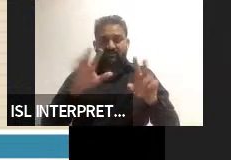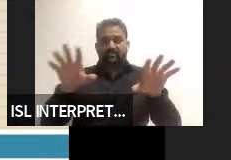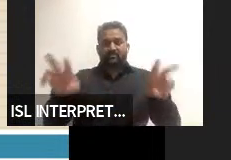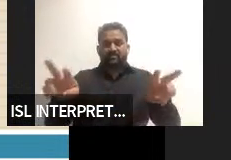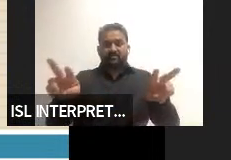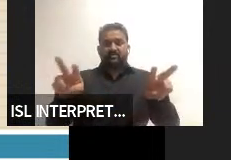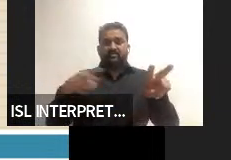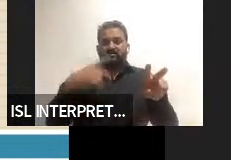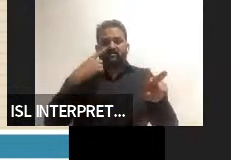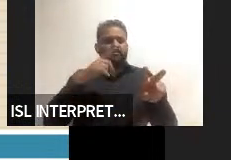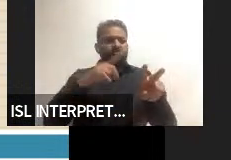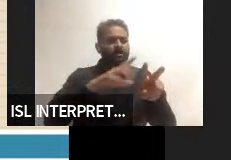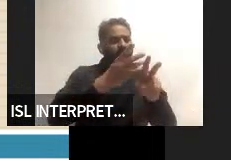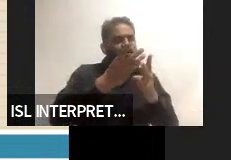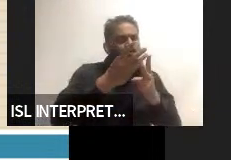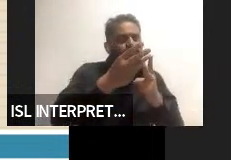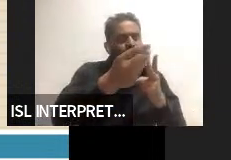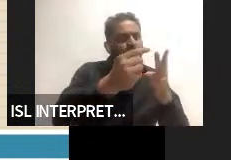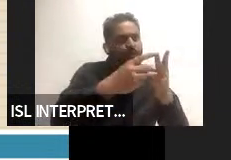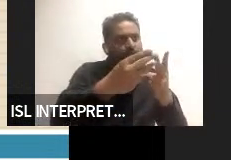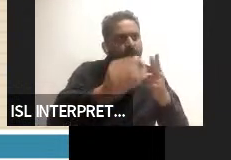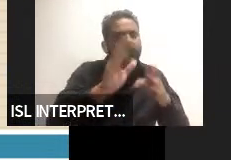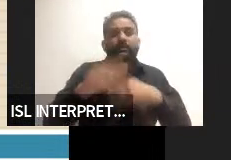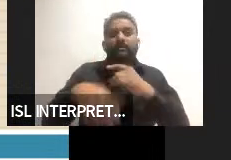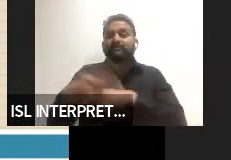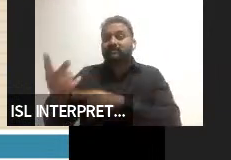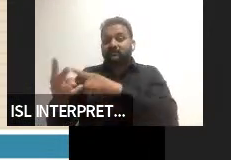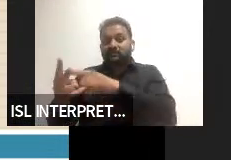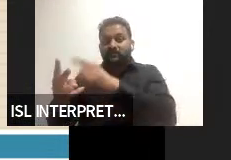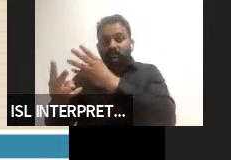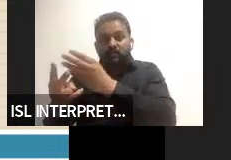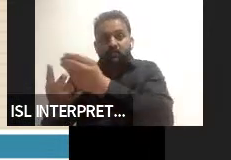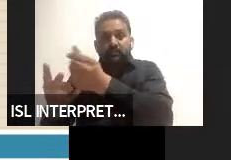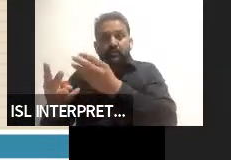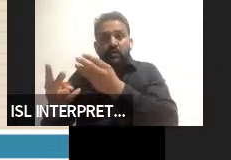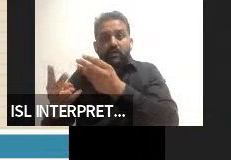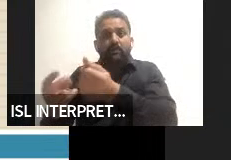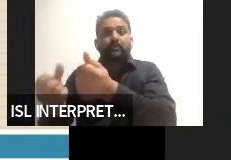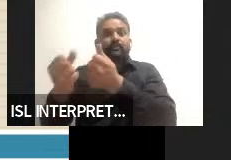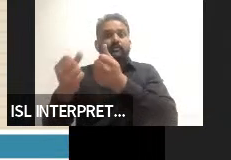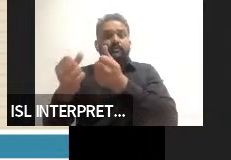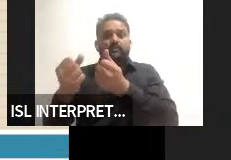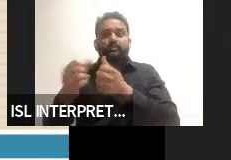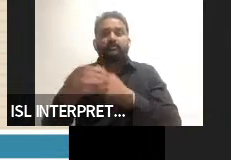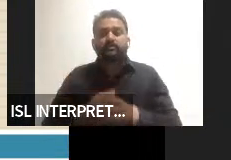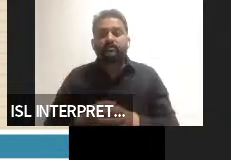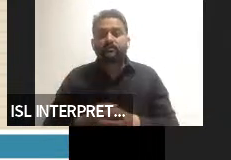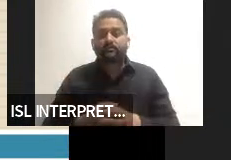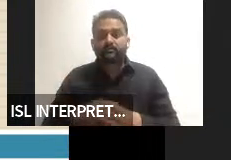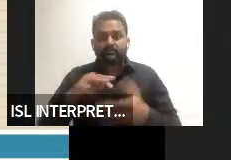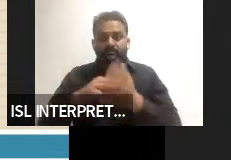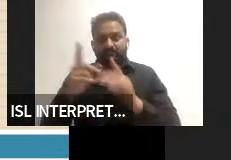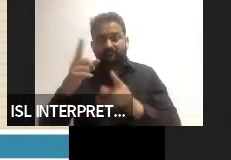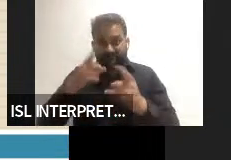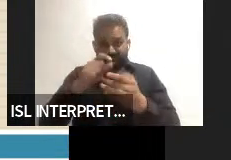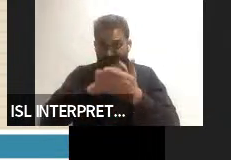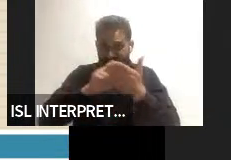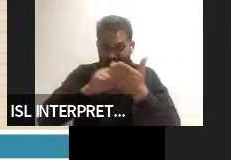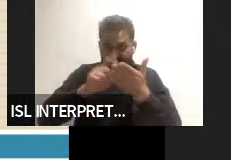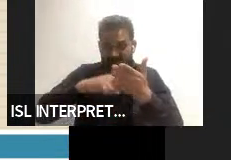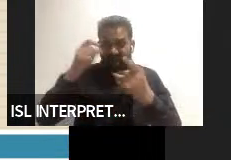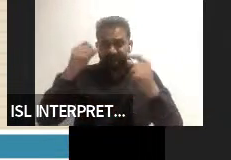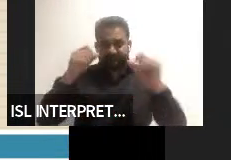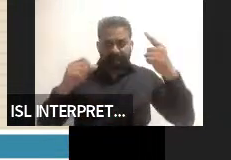it one by one and you handle it. When you are writing it, and if you have decided to follow the